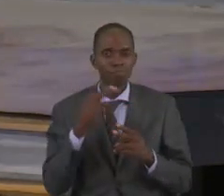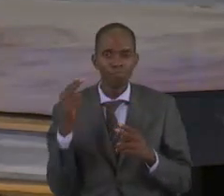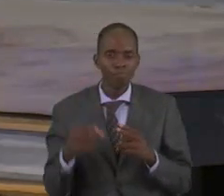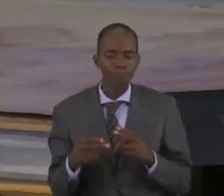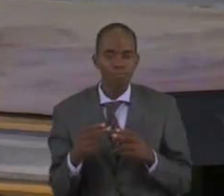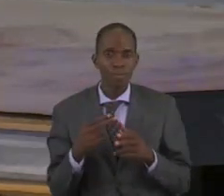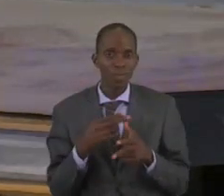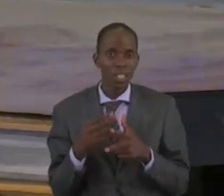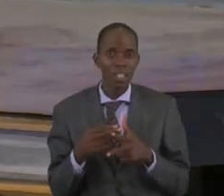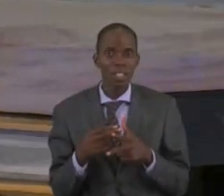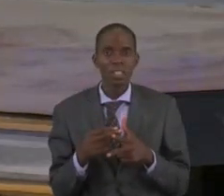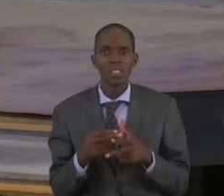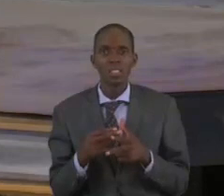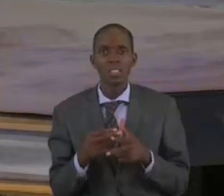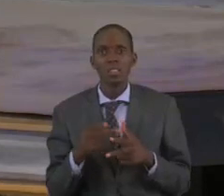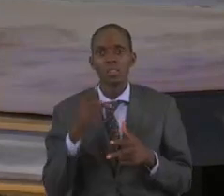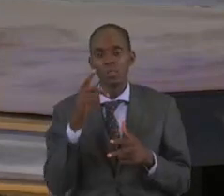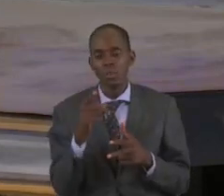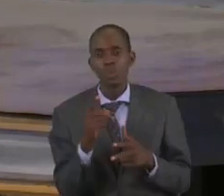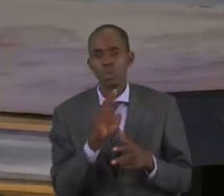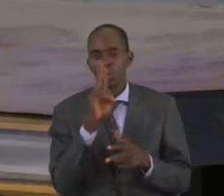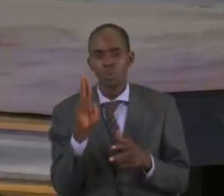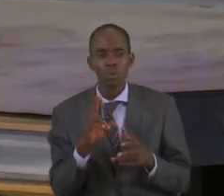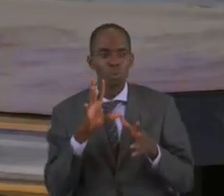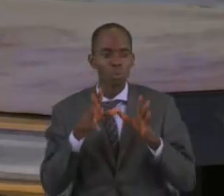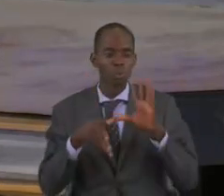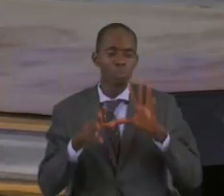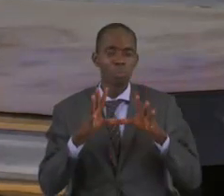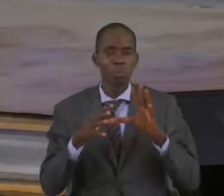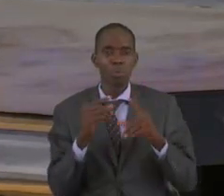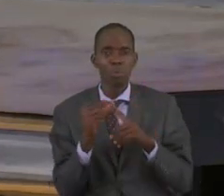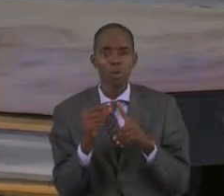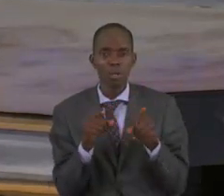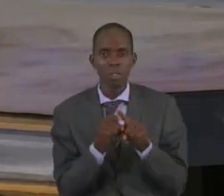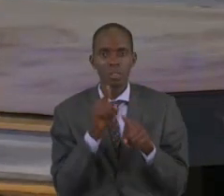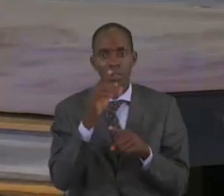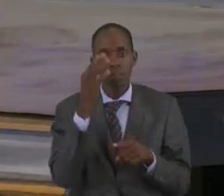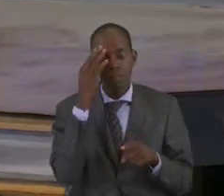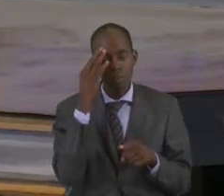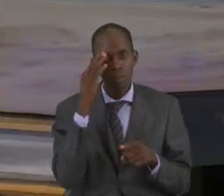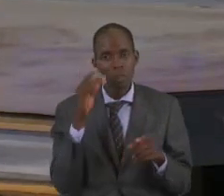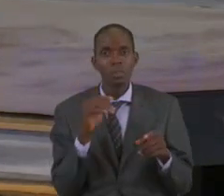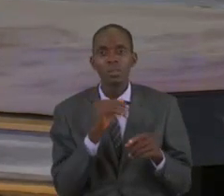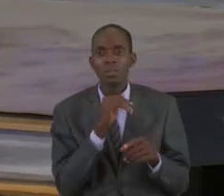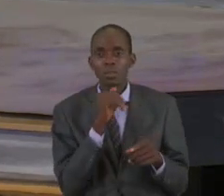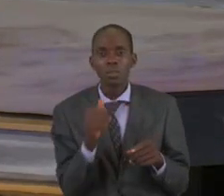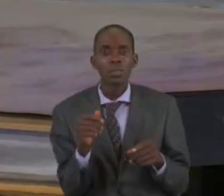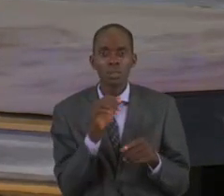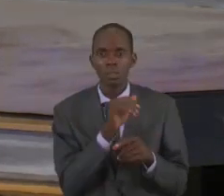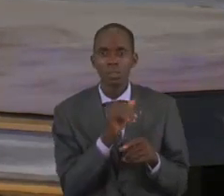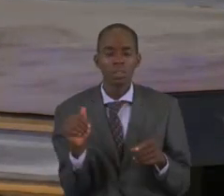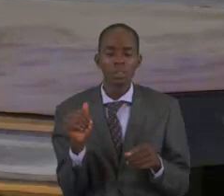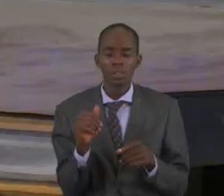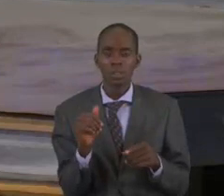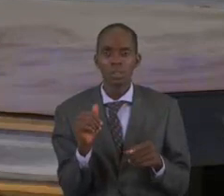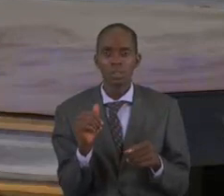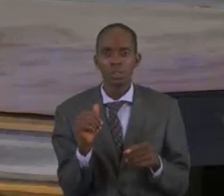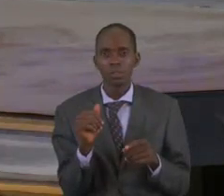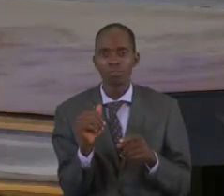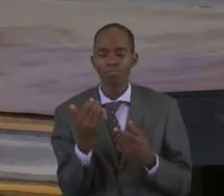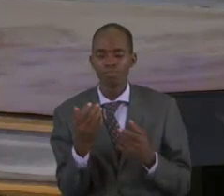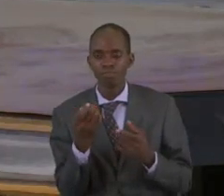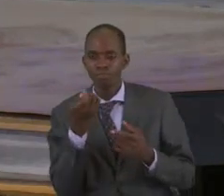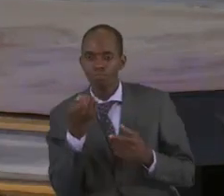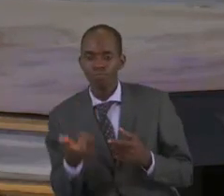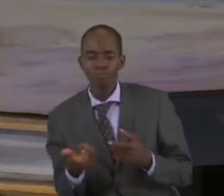time used we flattering words, as ye know, nor a cloak of covetousness.